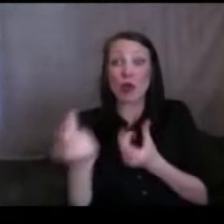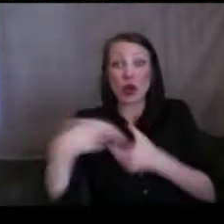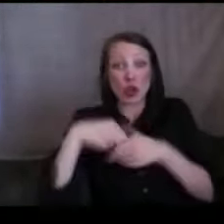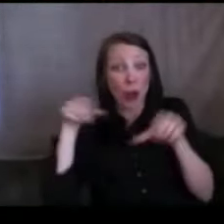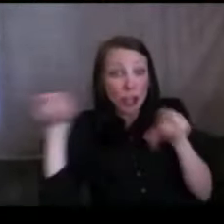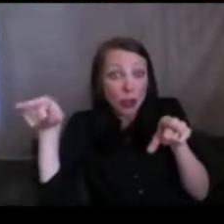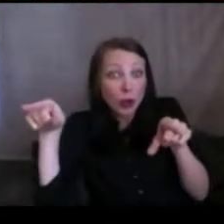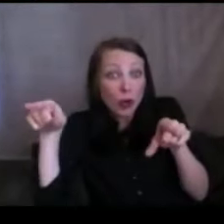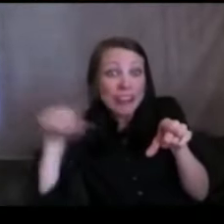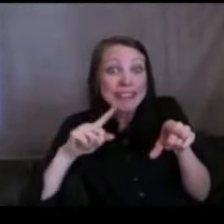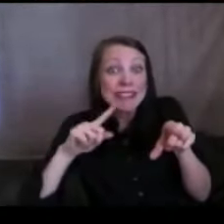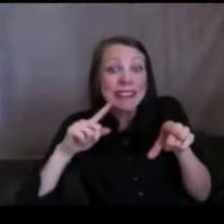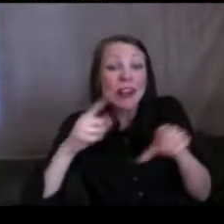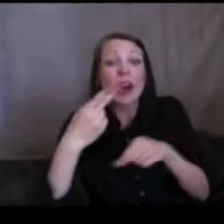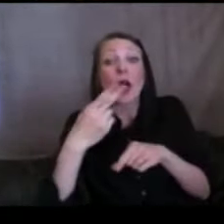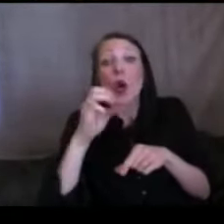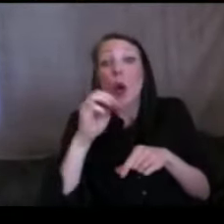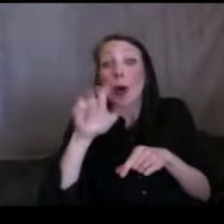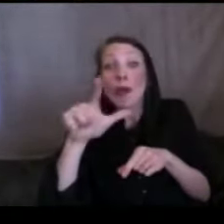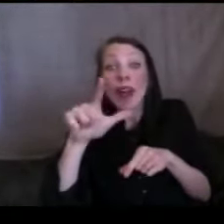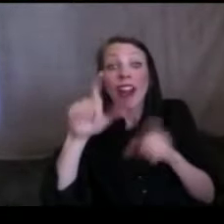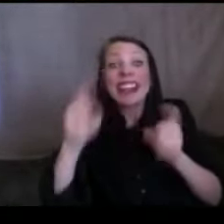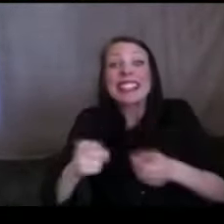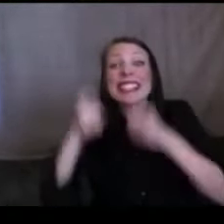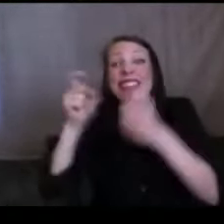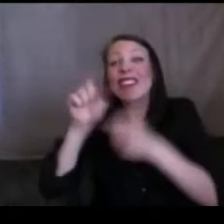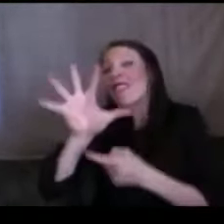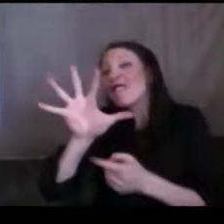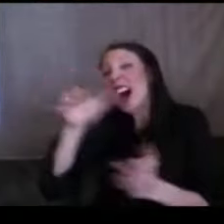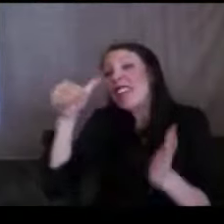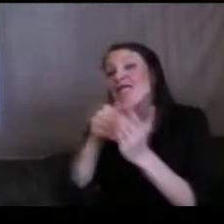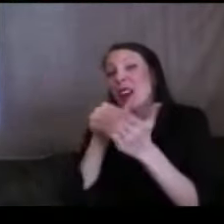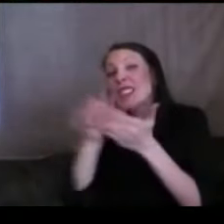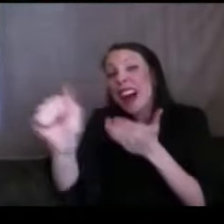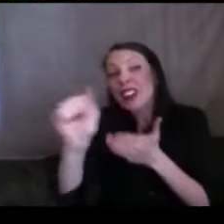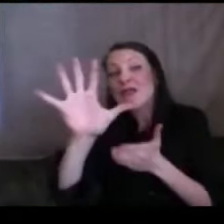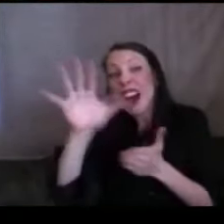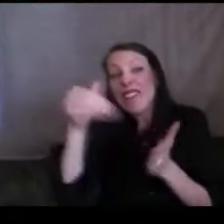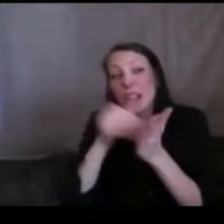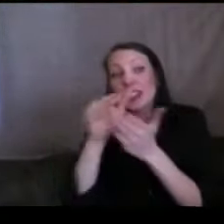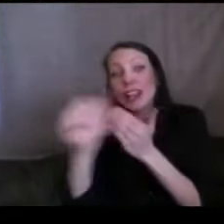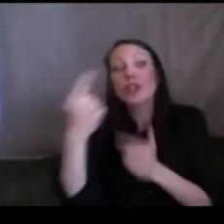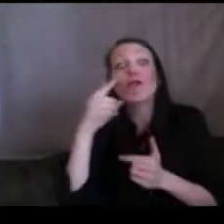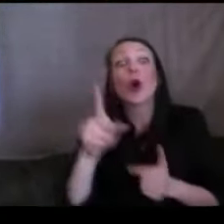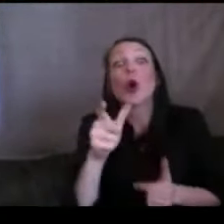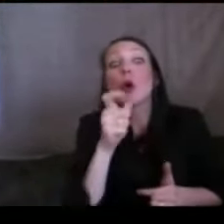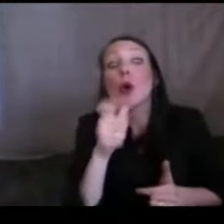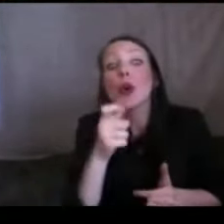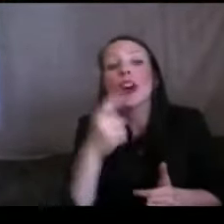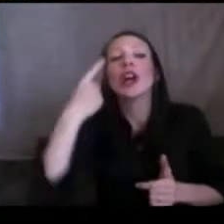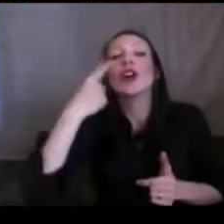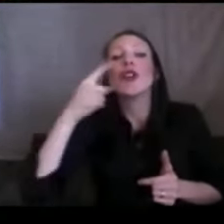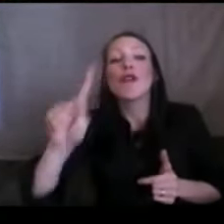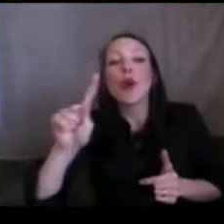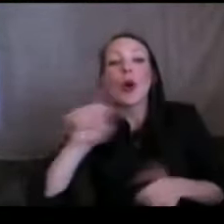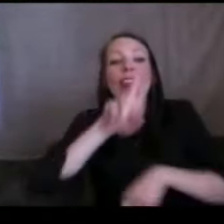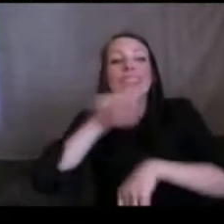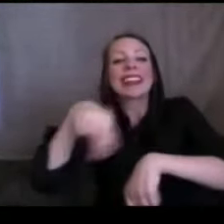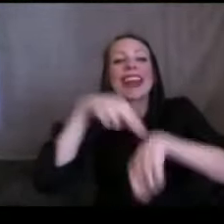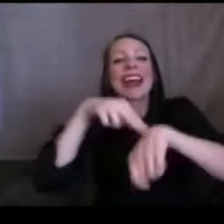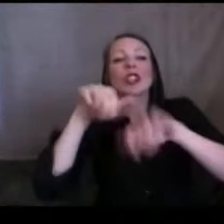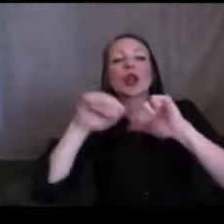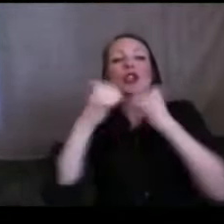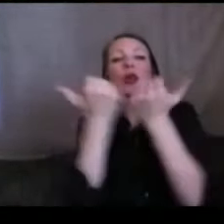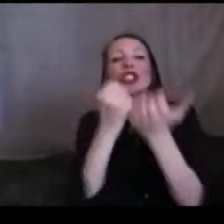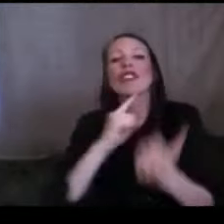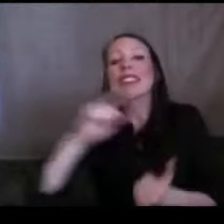today, Hormel Foods is donating $5,000 to the National Association for the Deaf. And this is